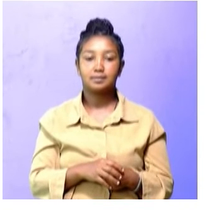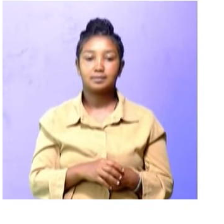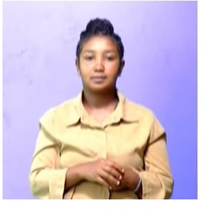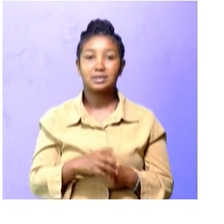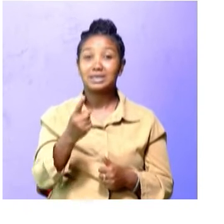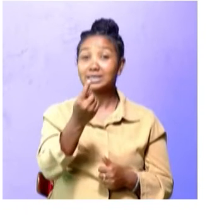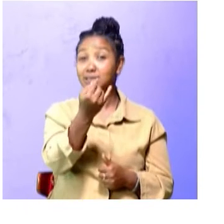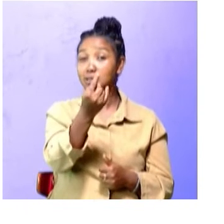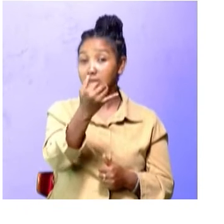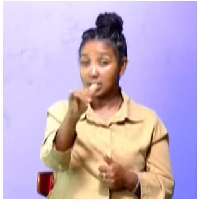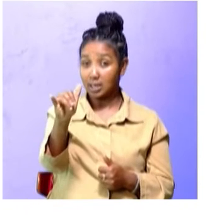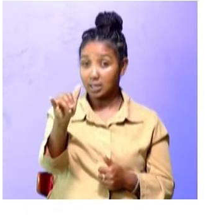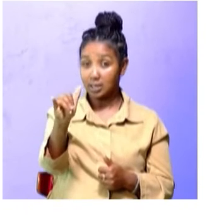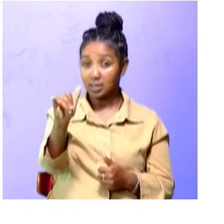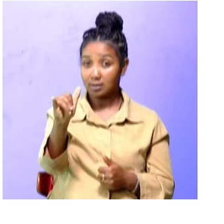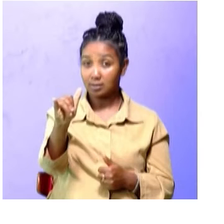they